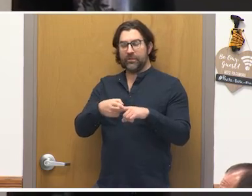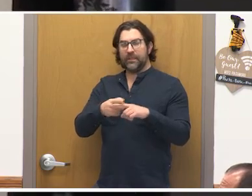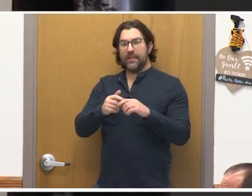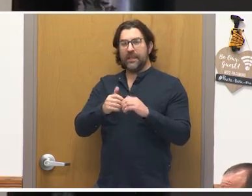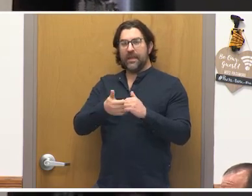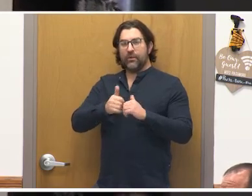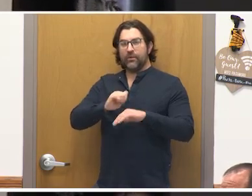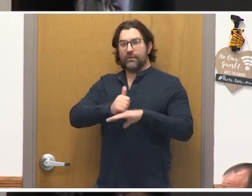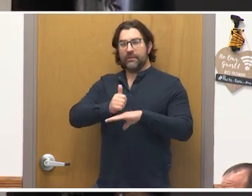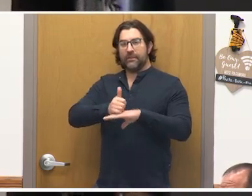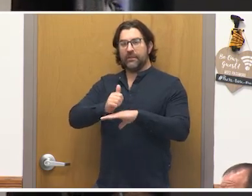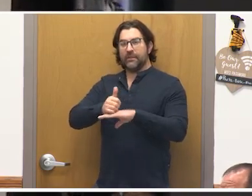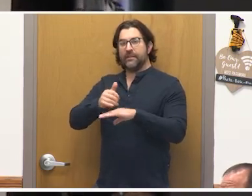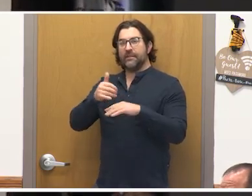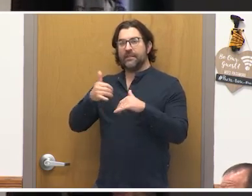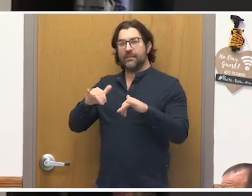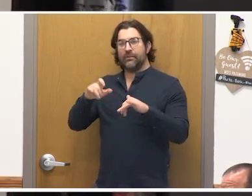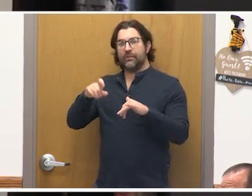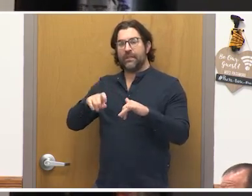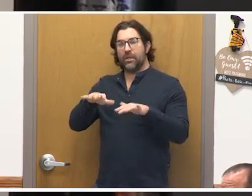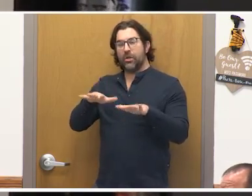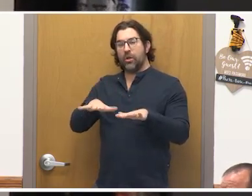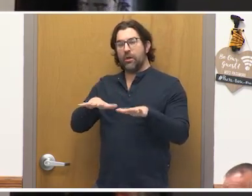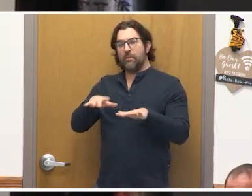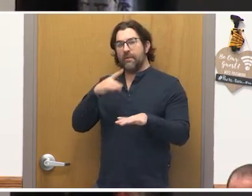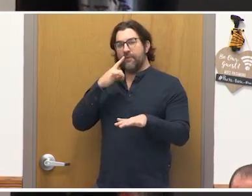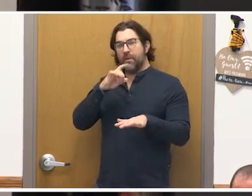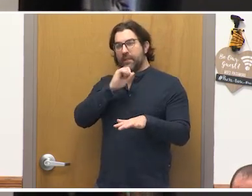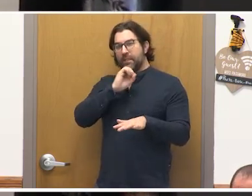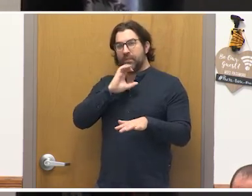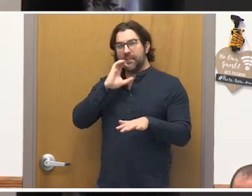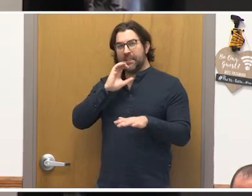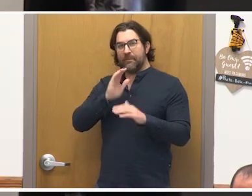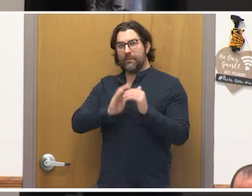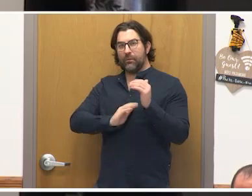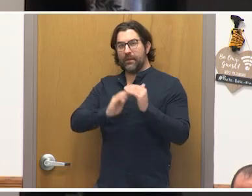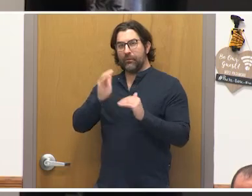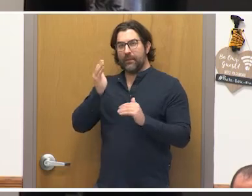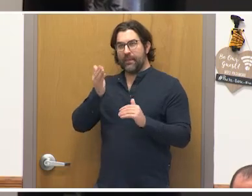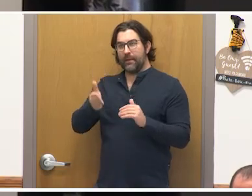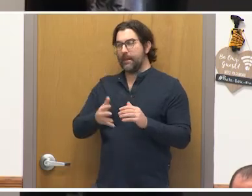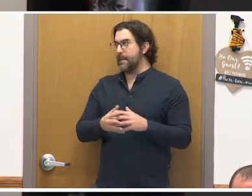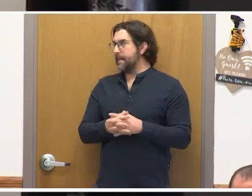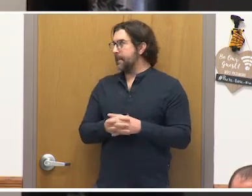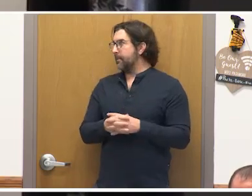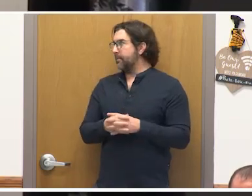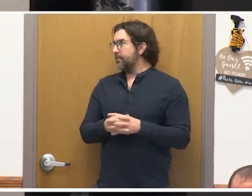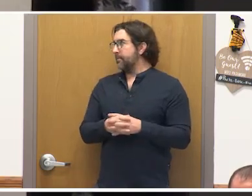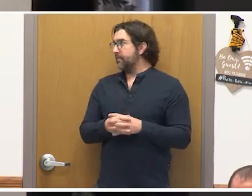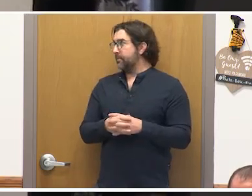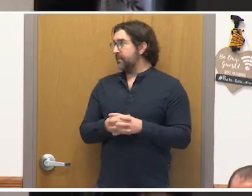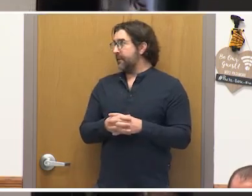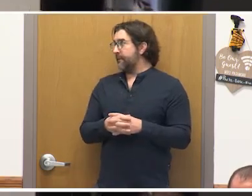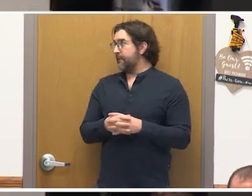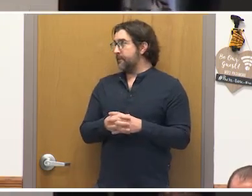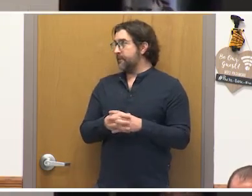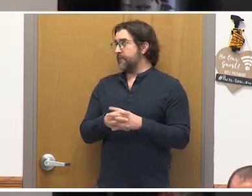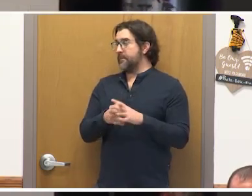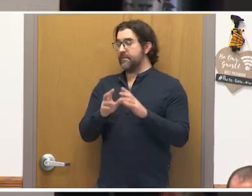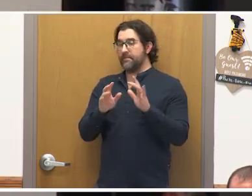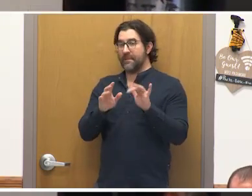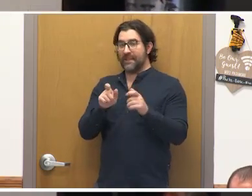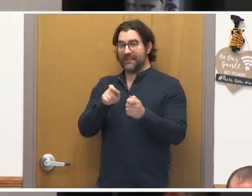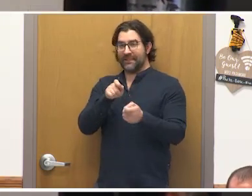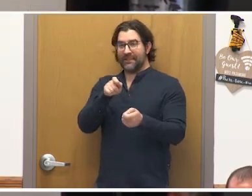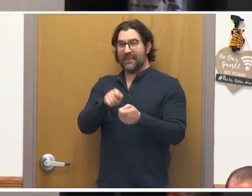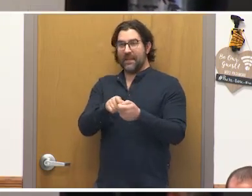to do them, you still need a calming for that senior building that's right there. Yeah, these are the exact types of things